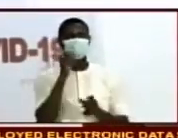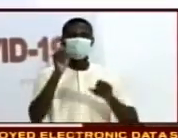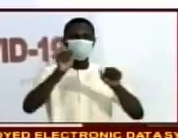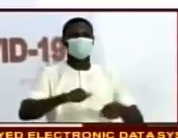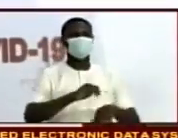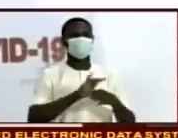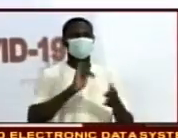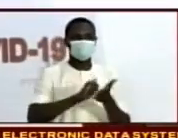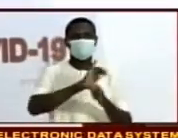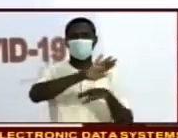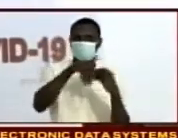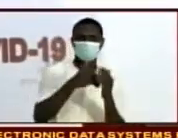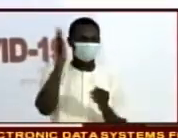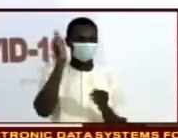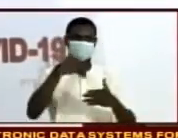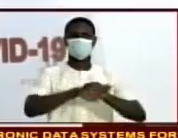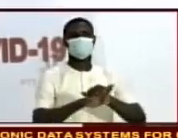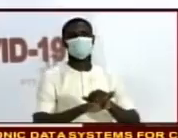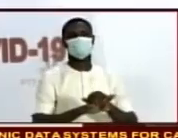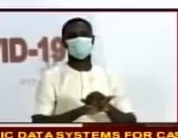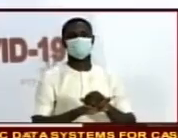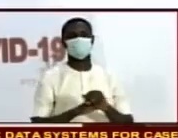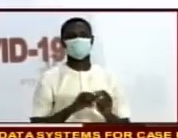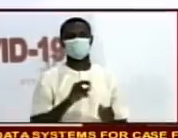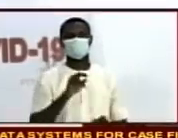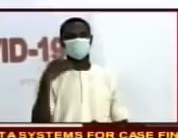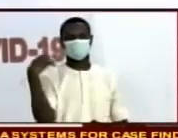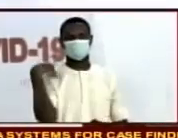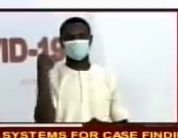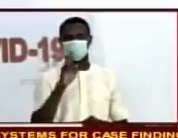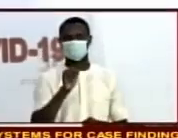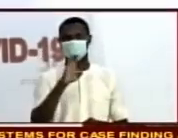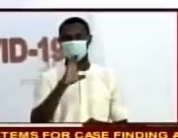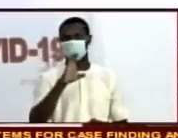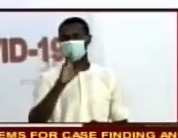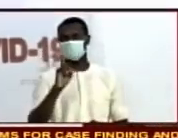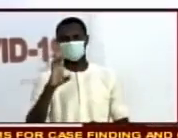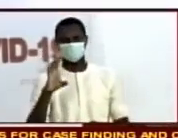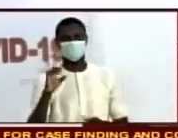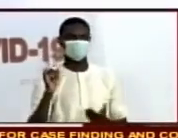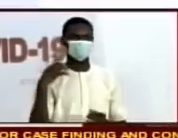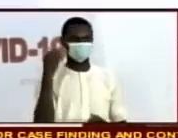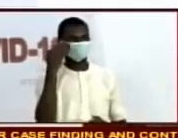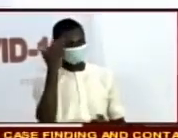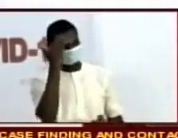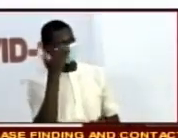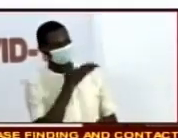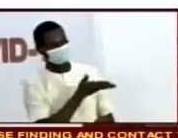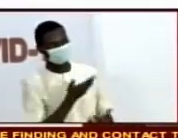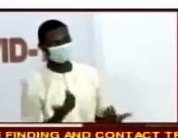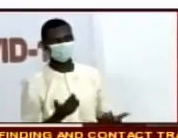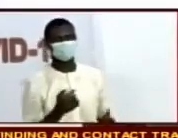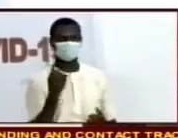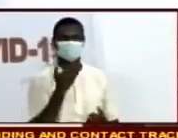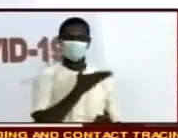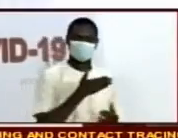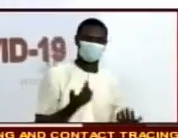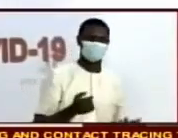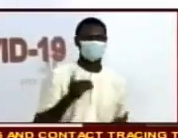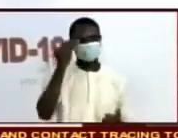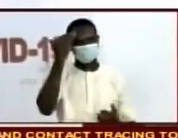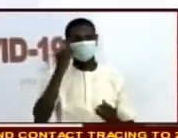DG NCDC a grayer hair than, the hair that there is there. Very great with the numbers that are coming in, because